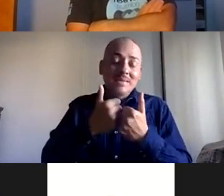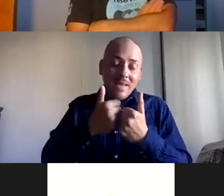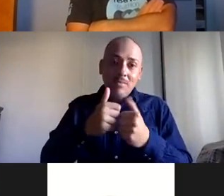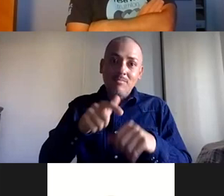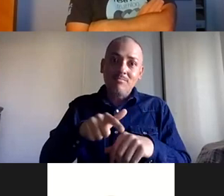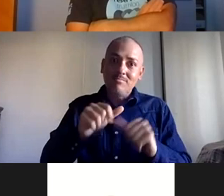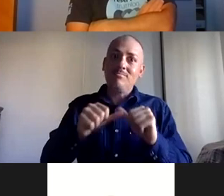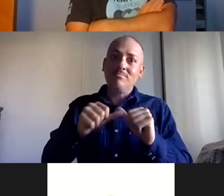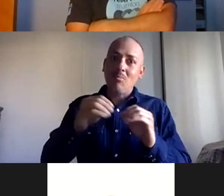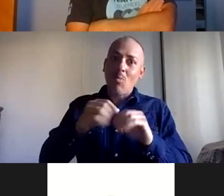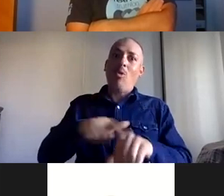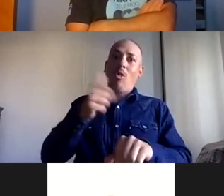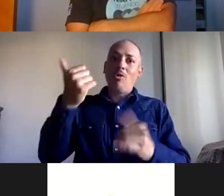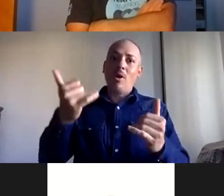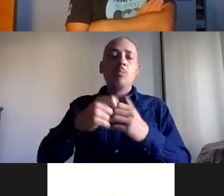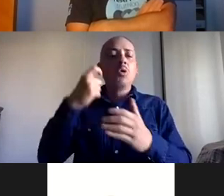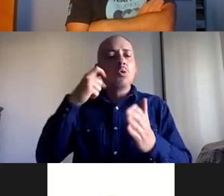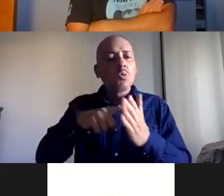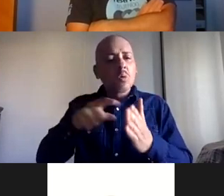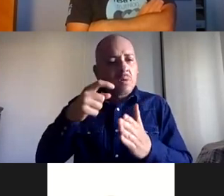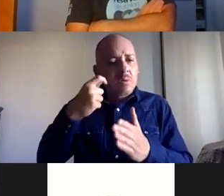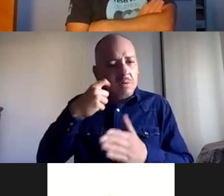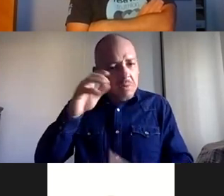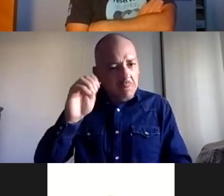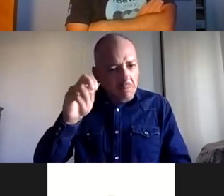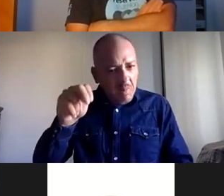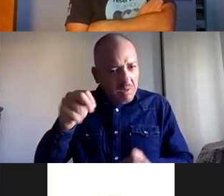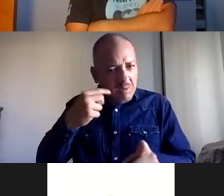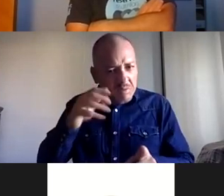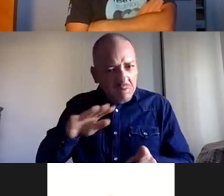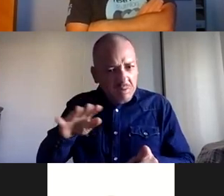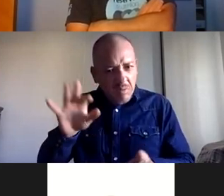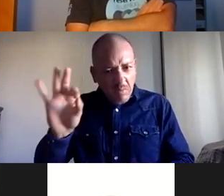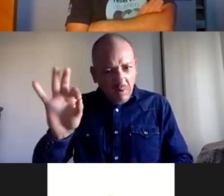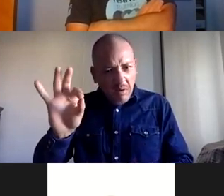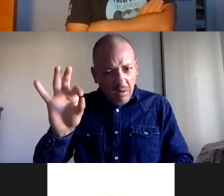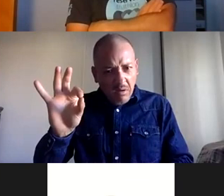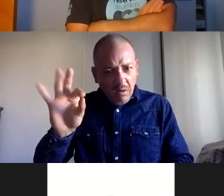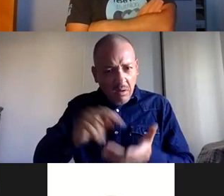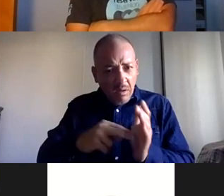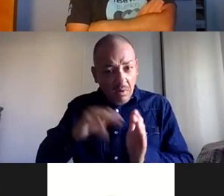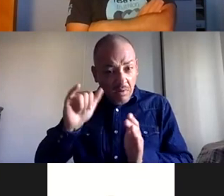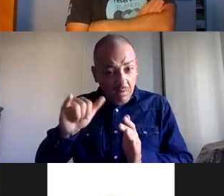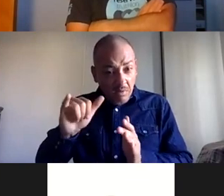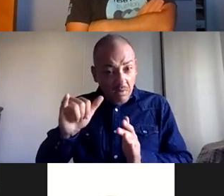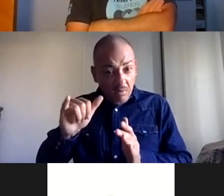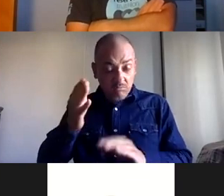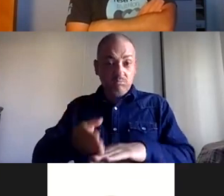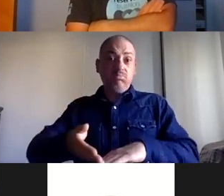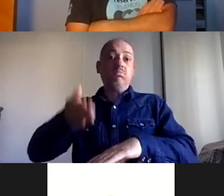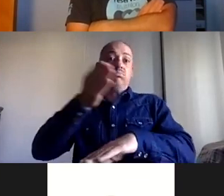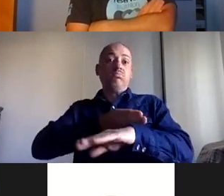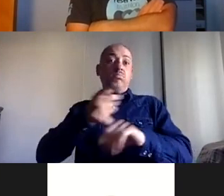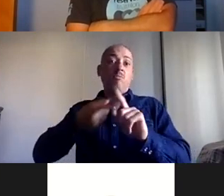But as you can see, the current mean is, I think it says 9. So that's a marked improvement from